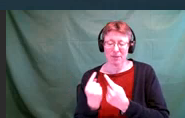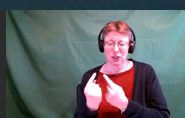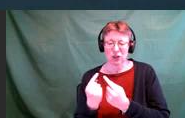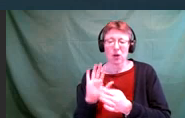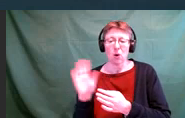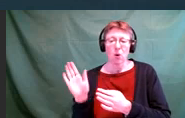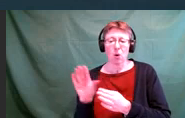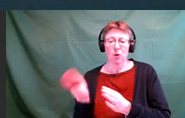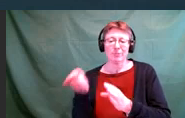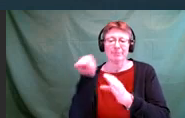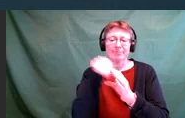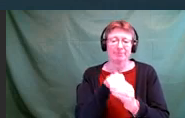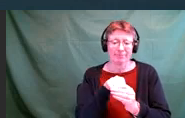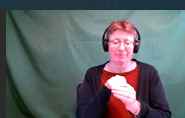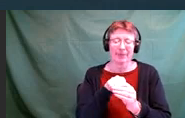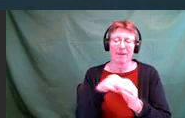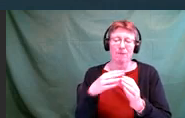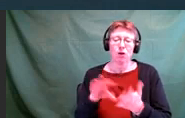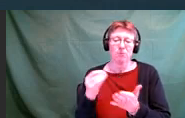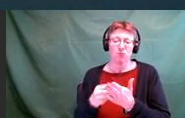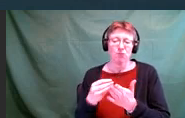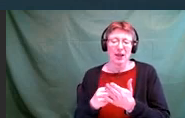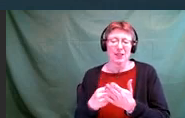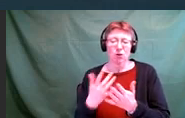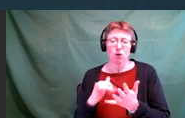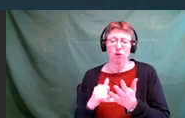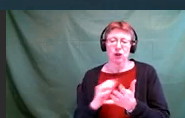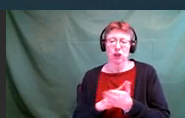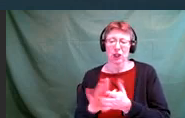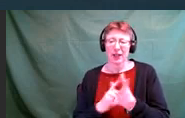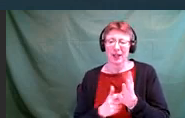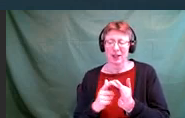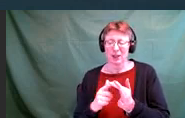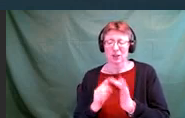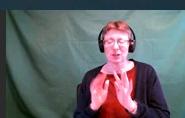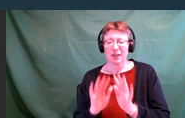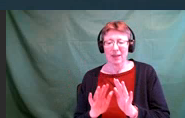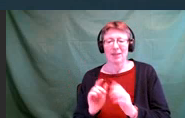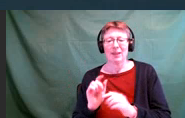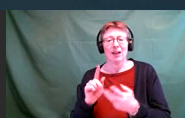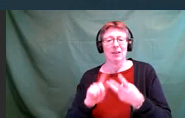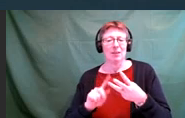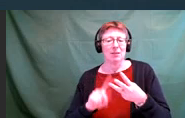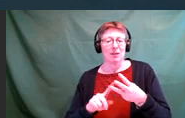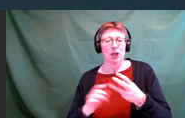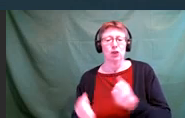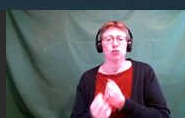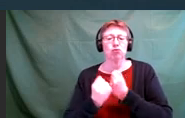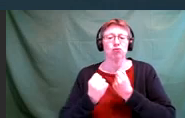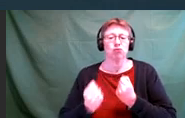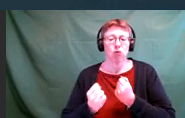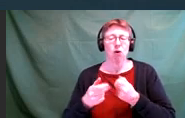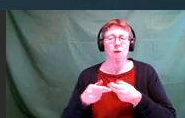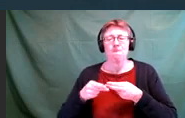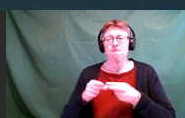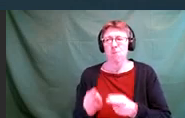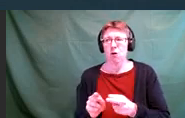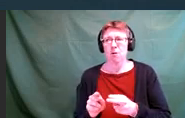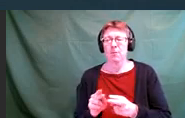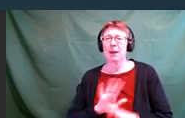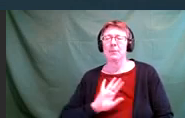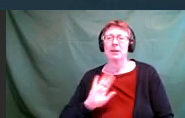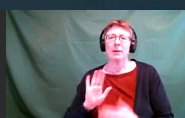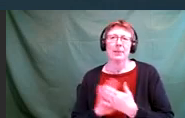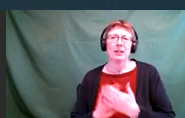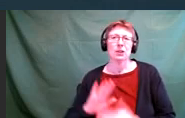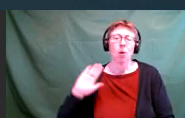factored into the price of our shares. And then we have strong form efficiency, where all information,